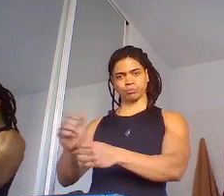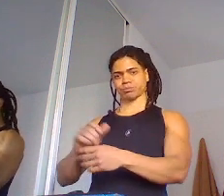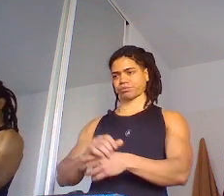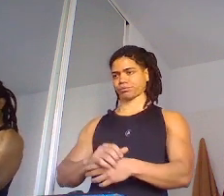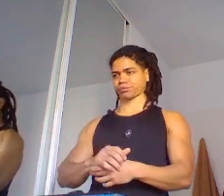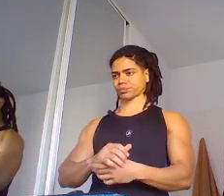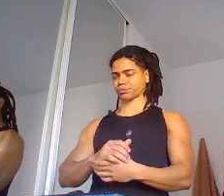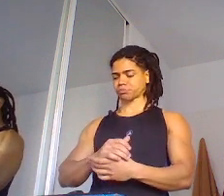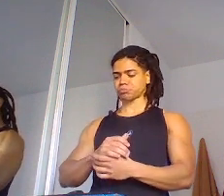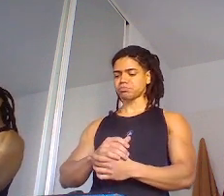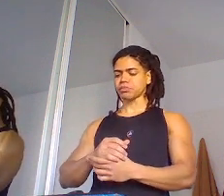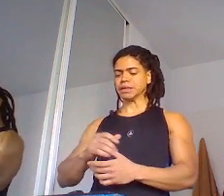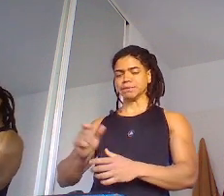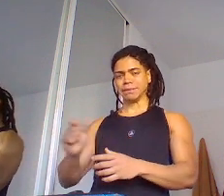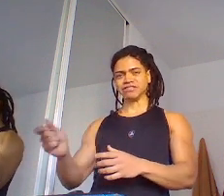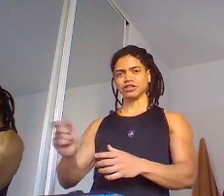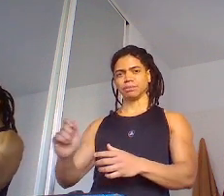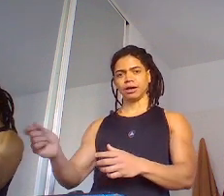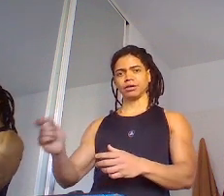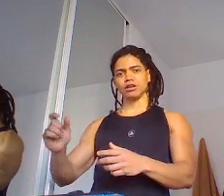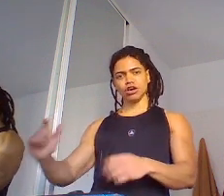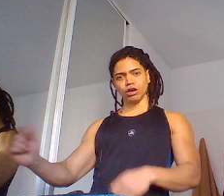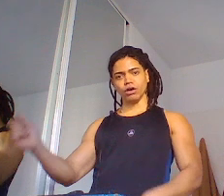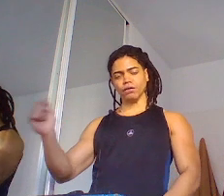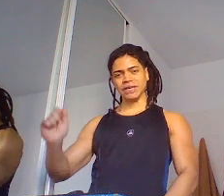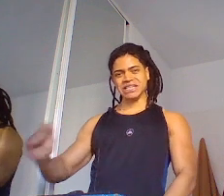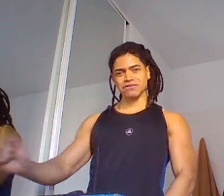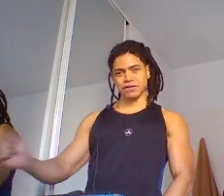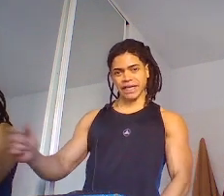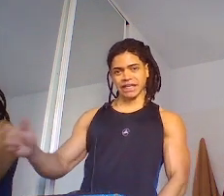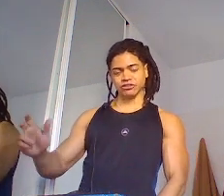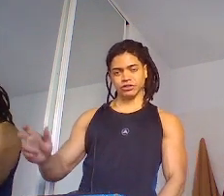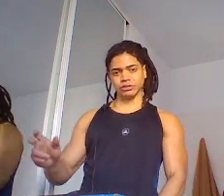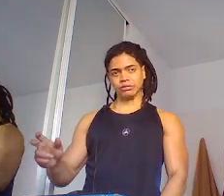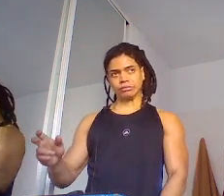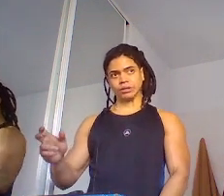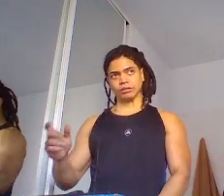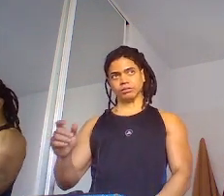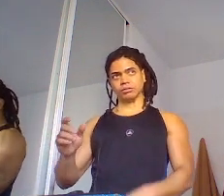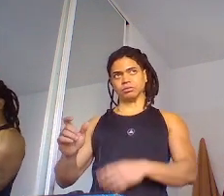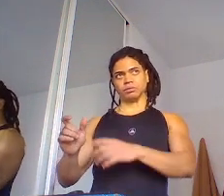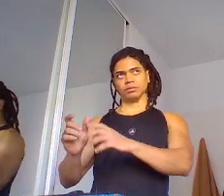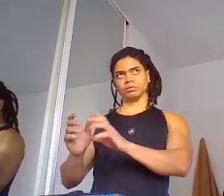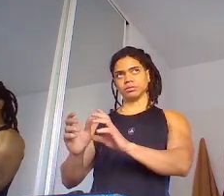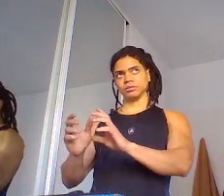perform the basic part of financial,